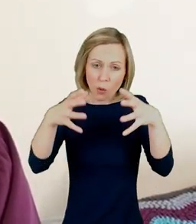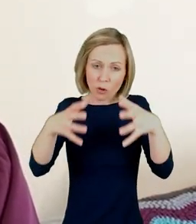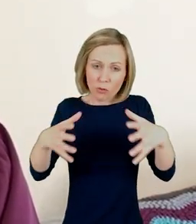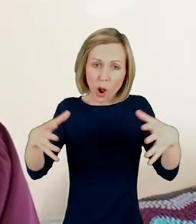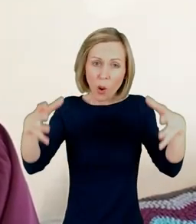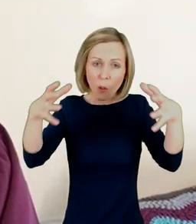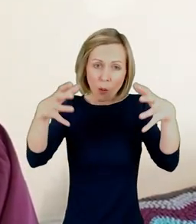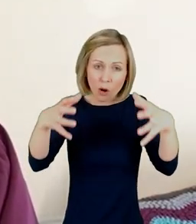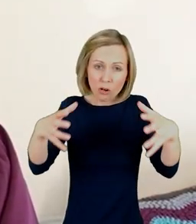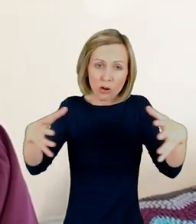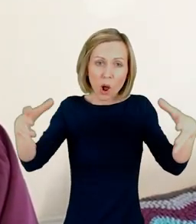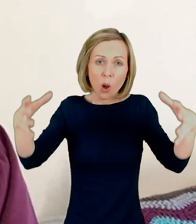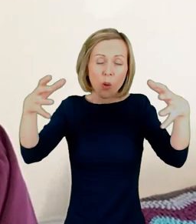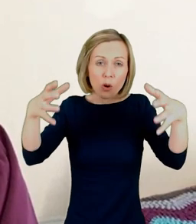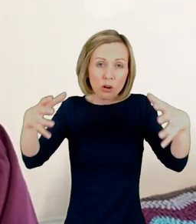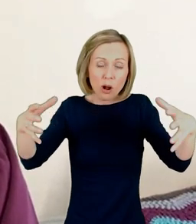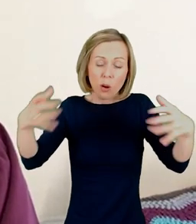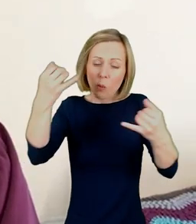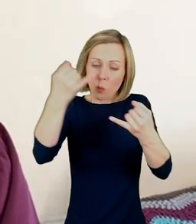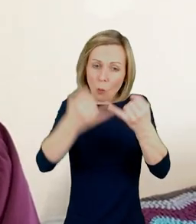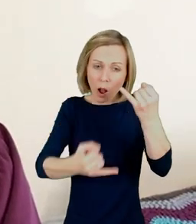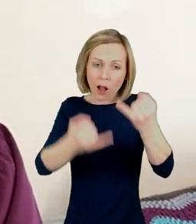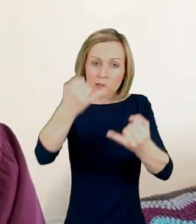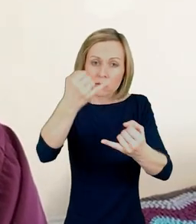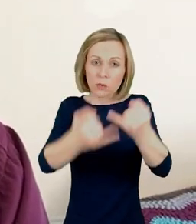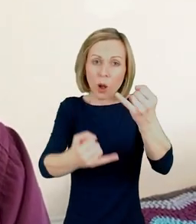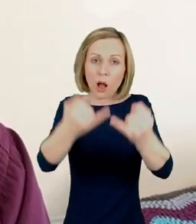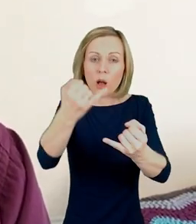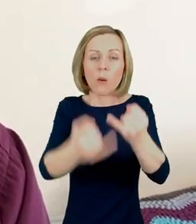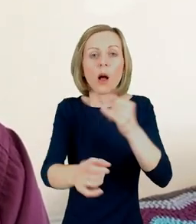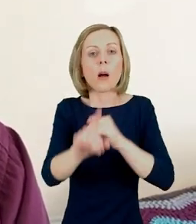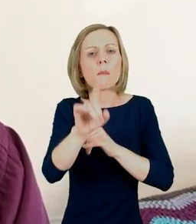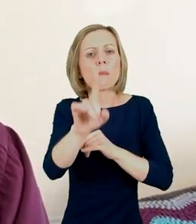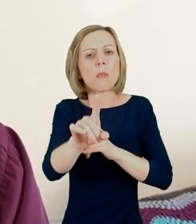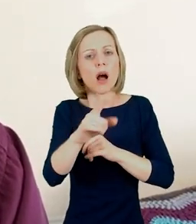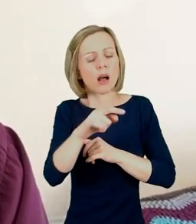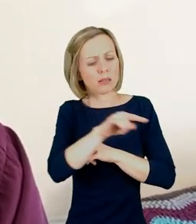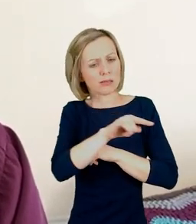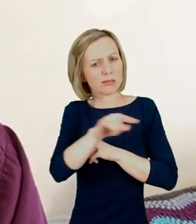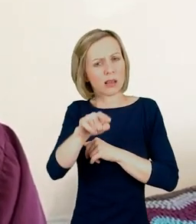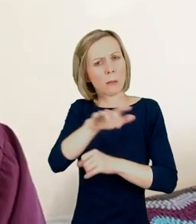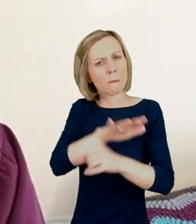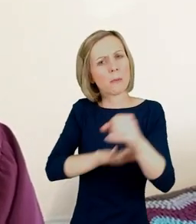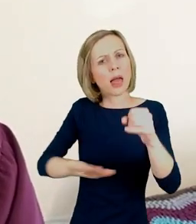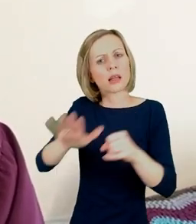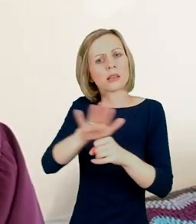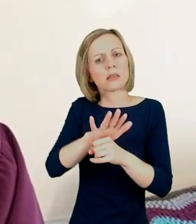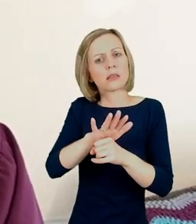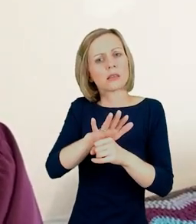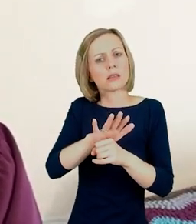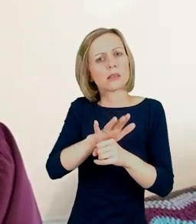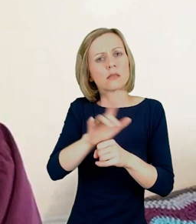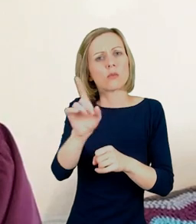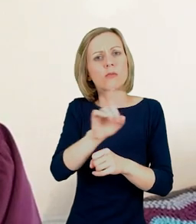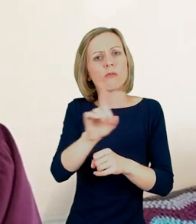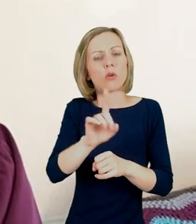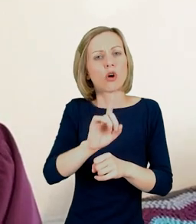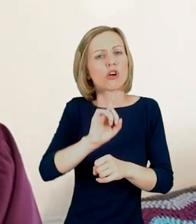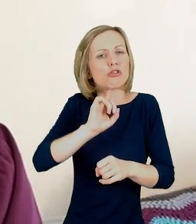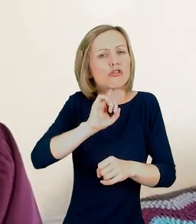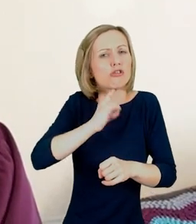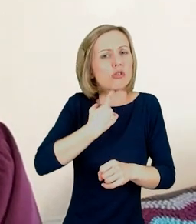adding extensions. But it is not a building that the cruel and merciless will live